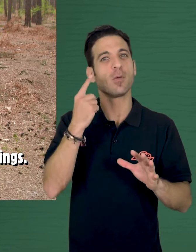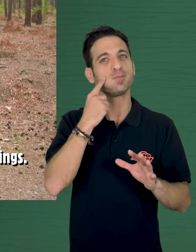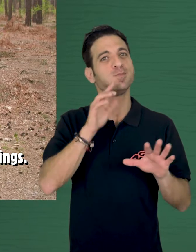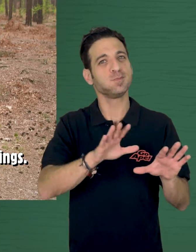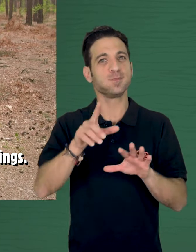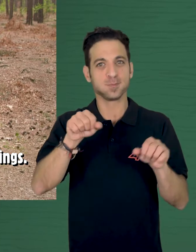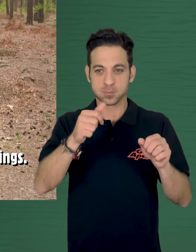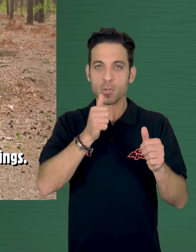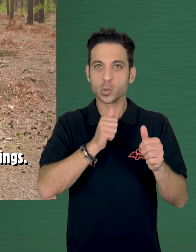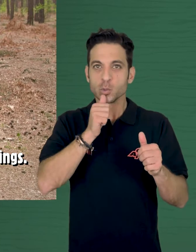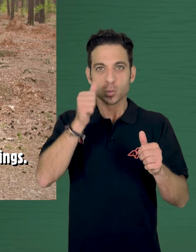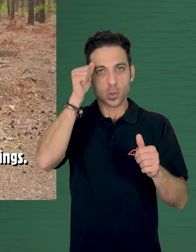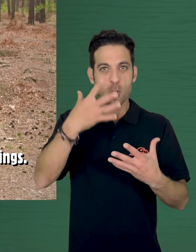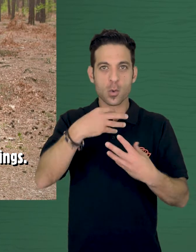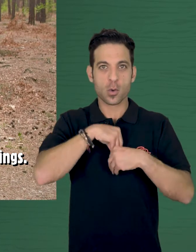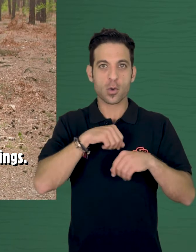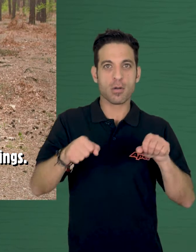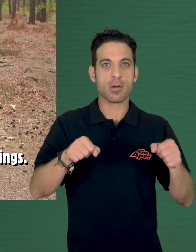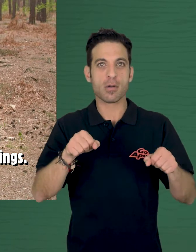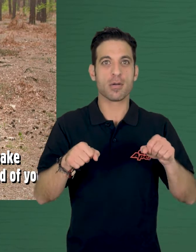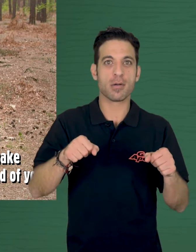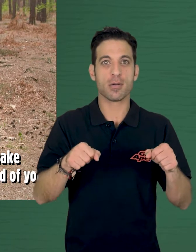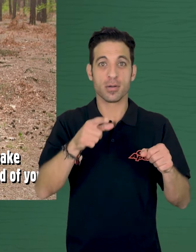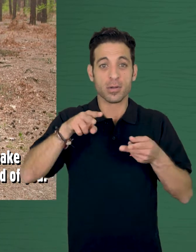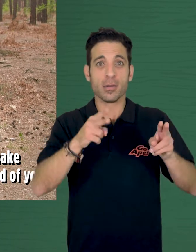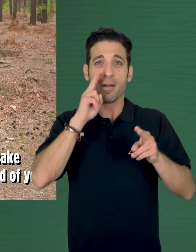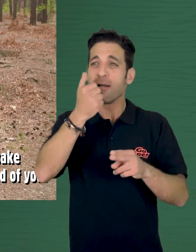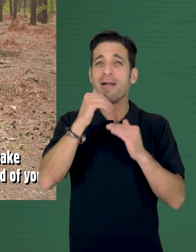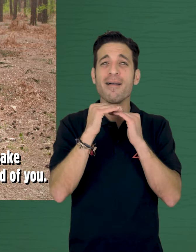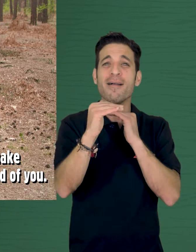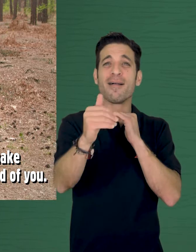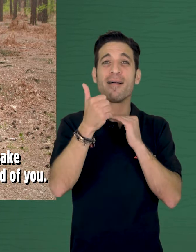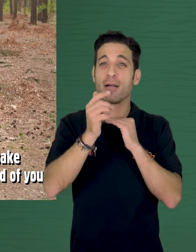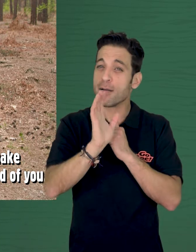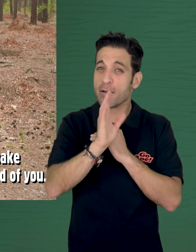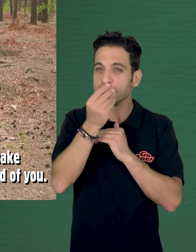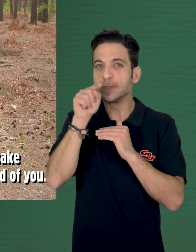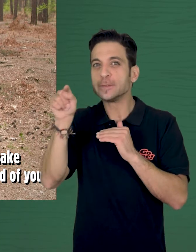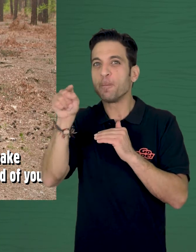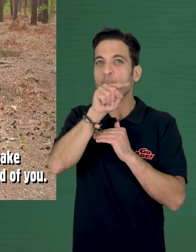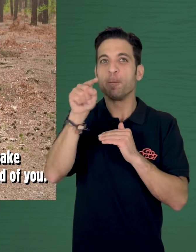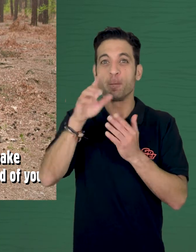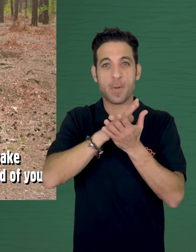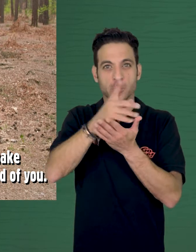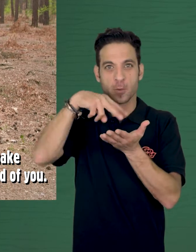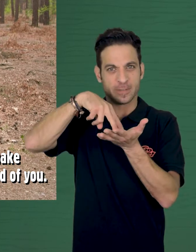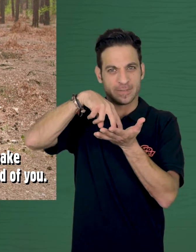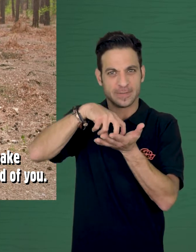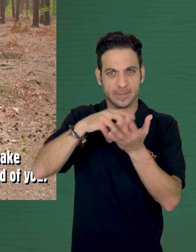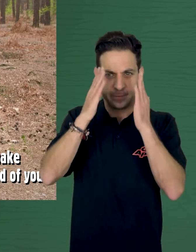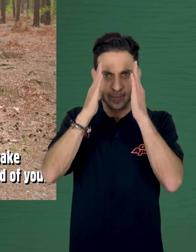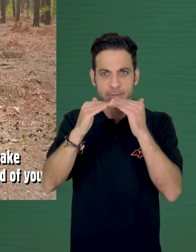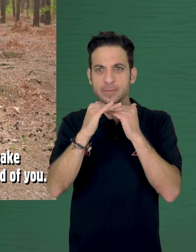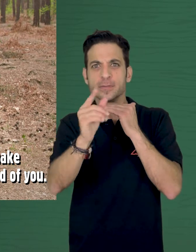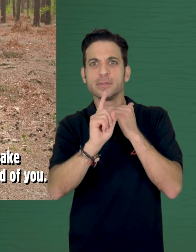take it easy until you're used to those new settings. Although the trails seem smooth, in places they aren't, so make sure you keep your knees